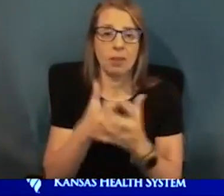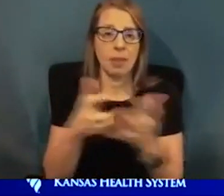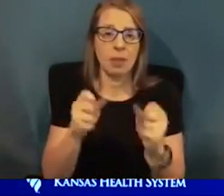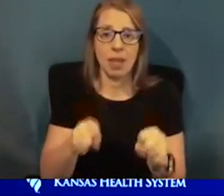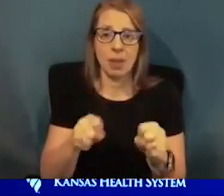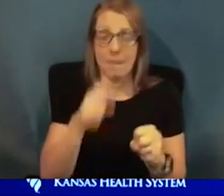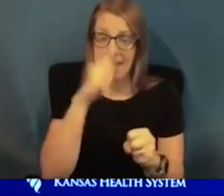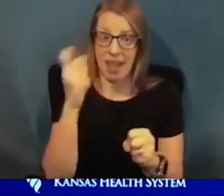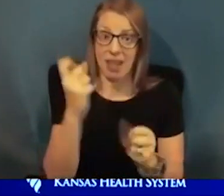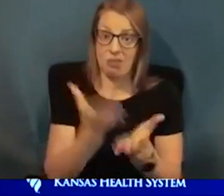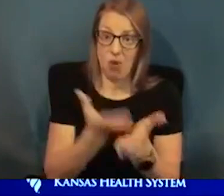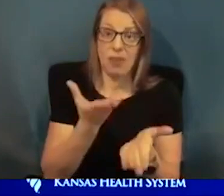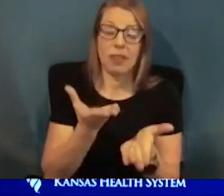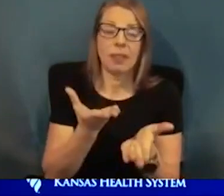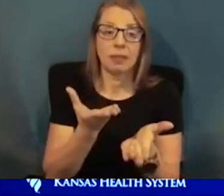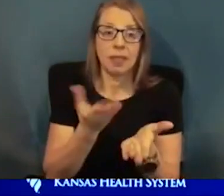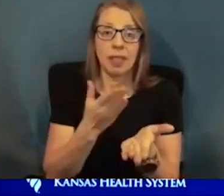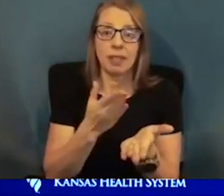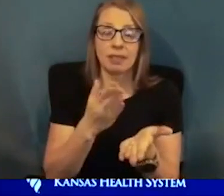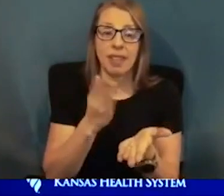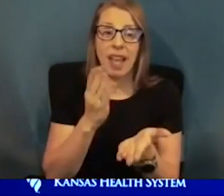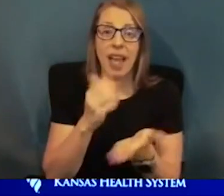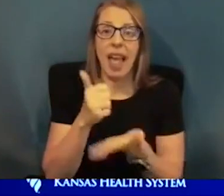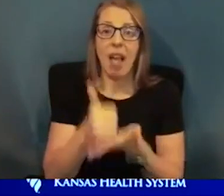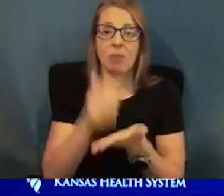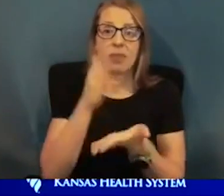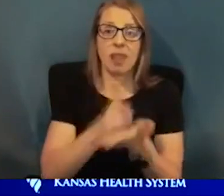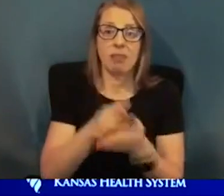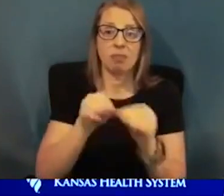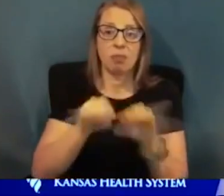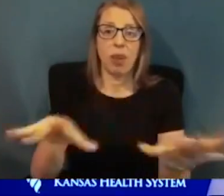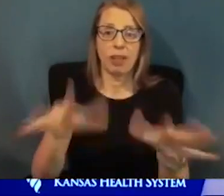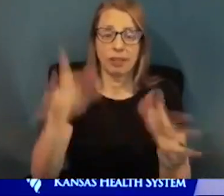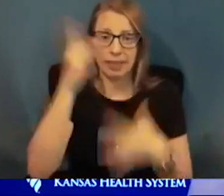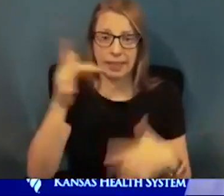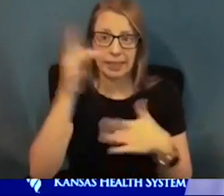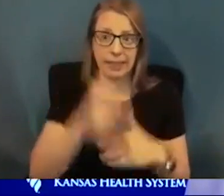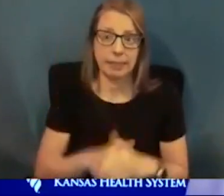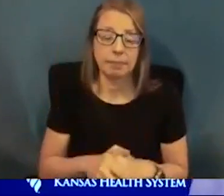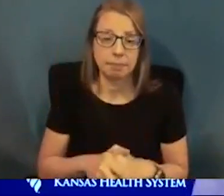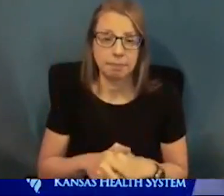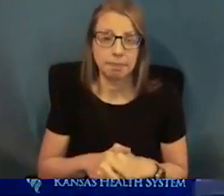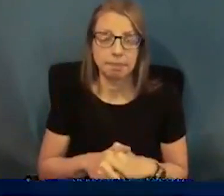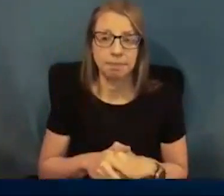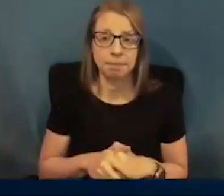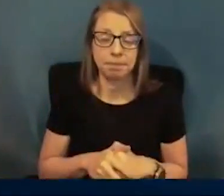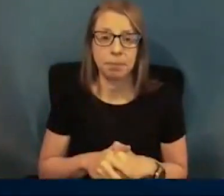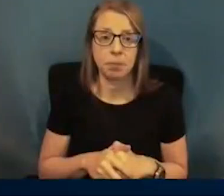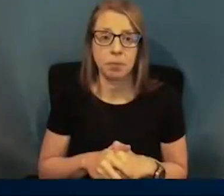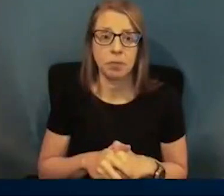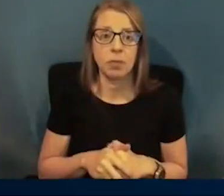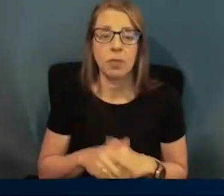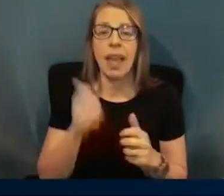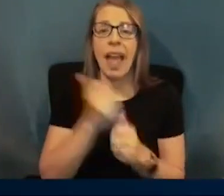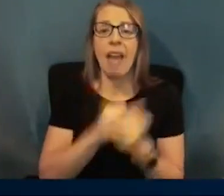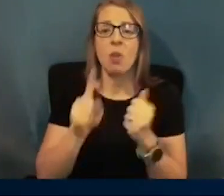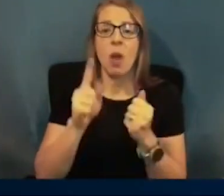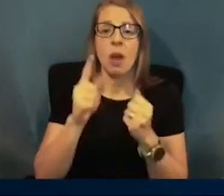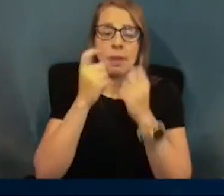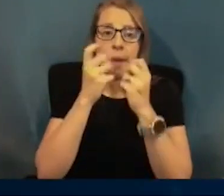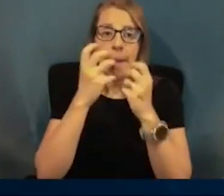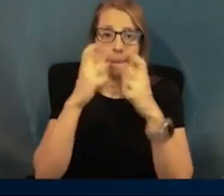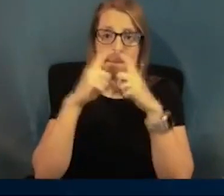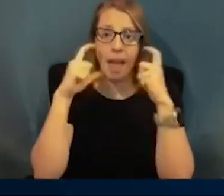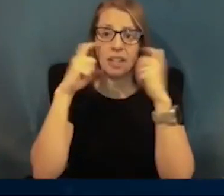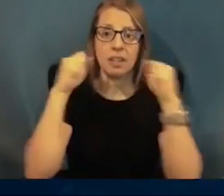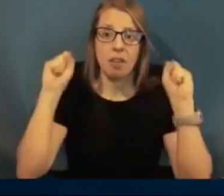have not spread the disease in those schools when those things are taking place. So everyone took their masks off. Now hospitals are filling up